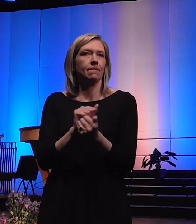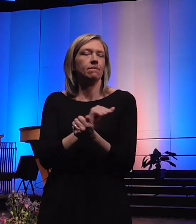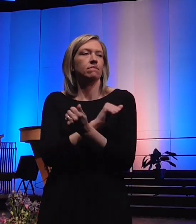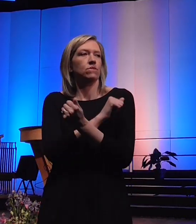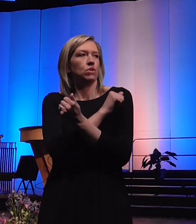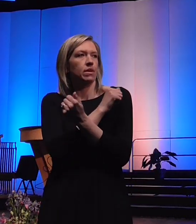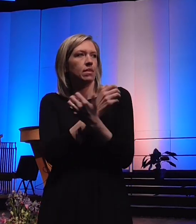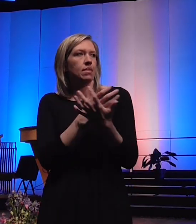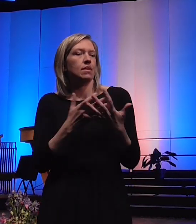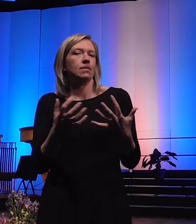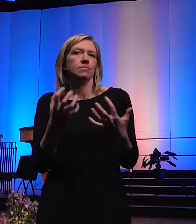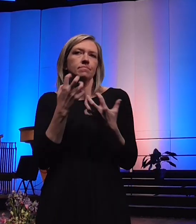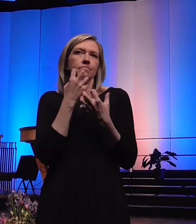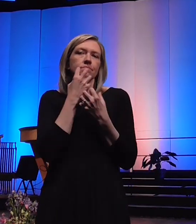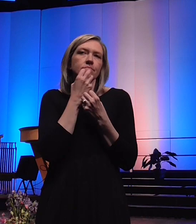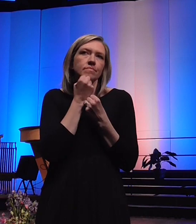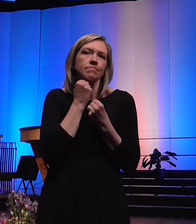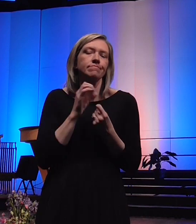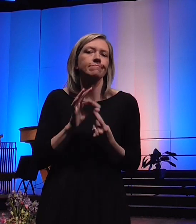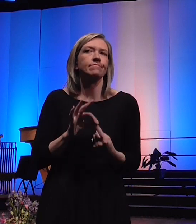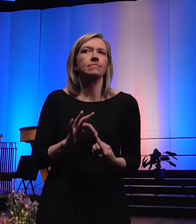Everything is sacred.